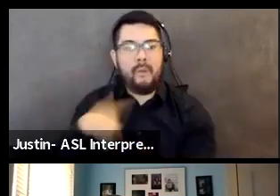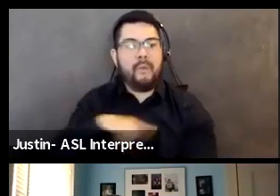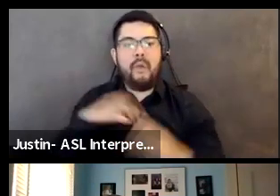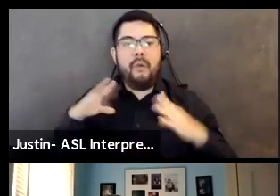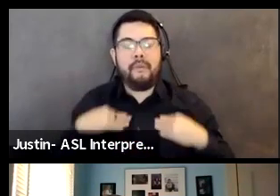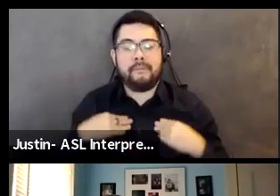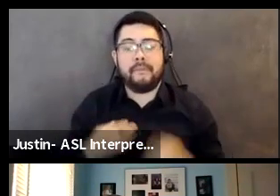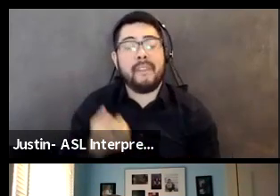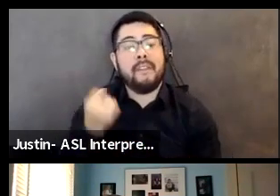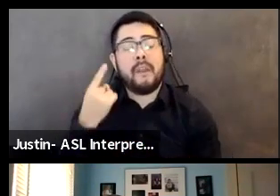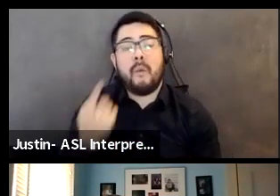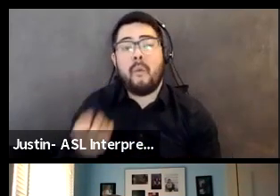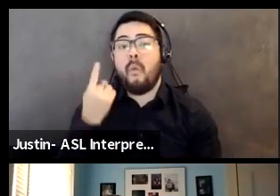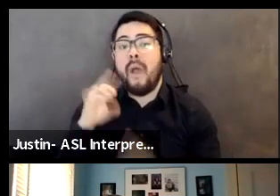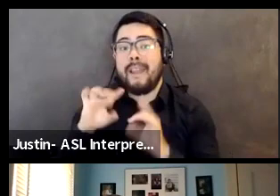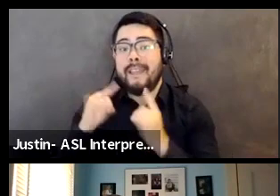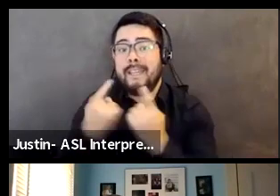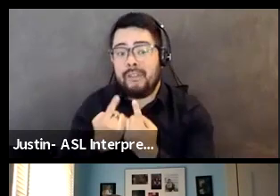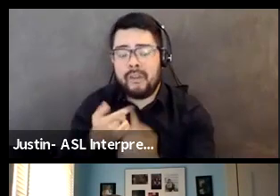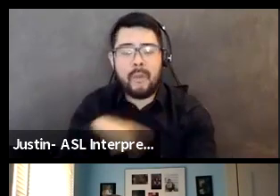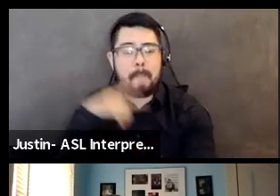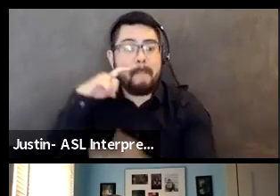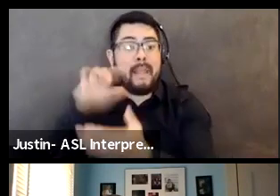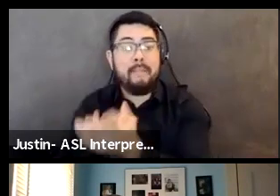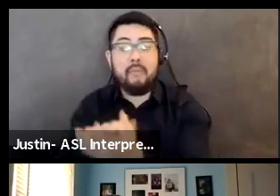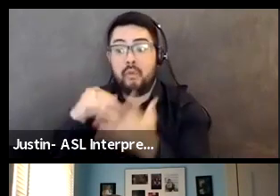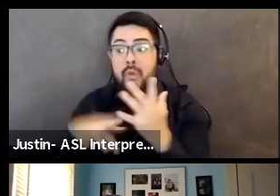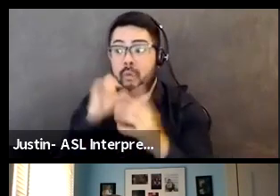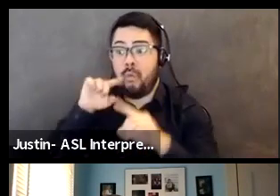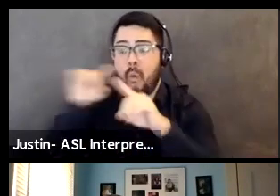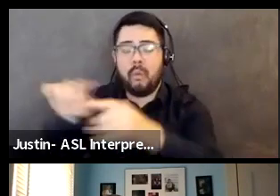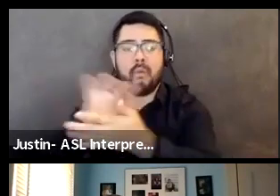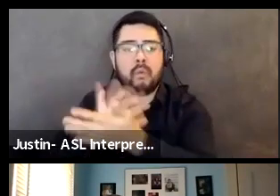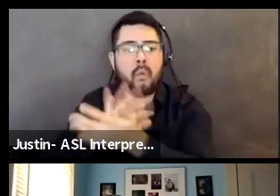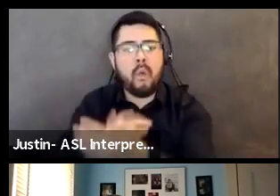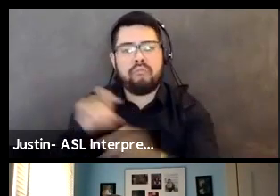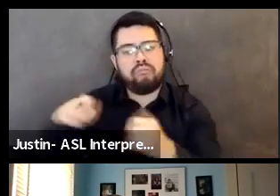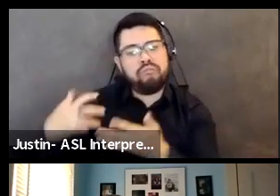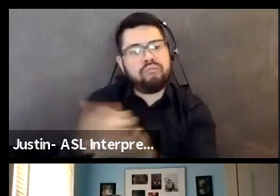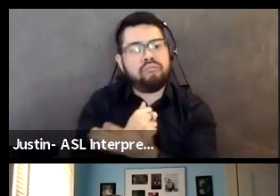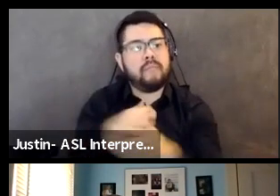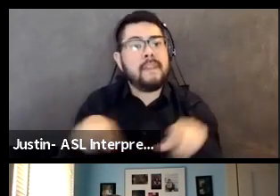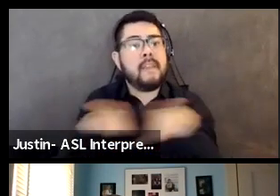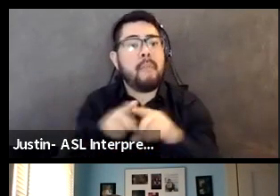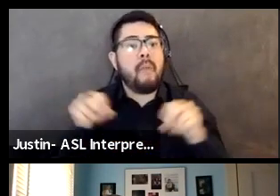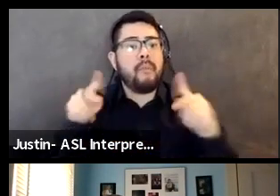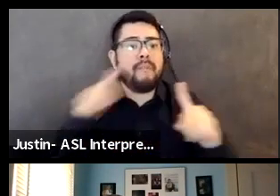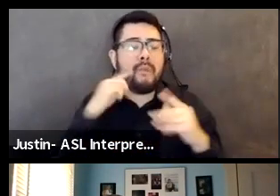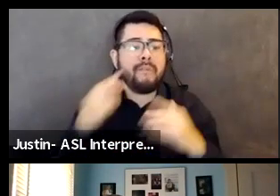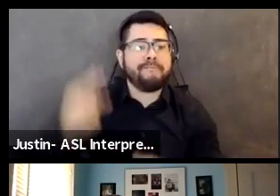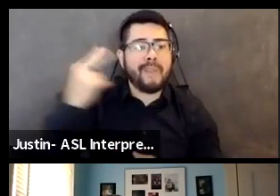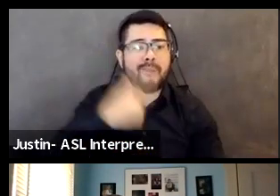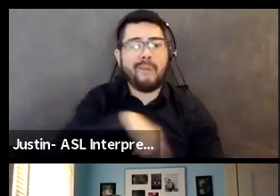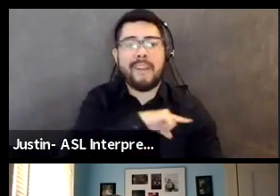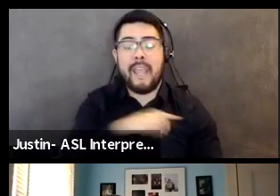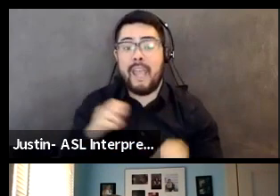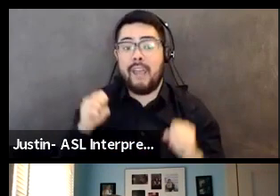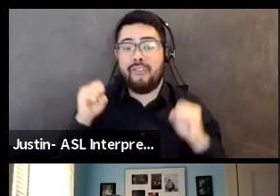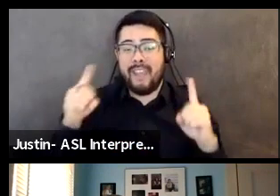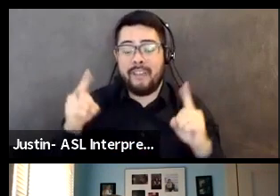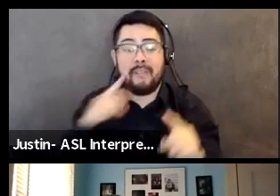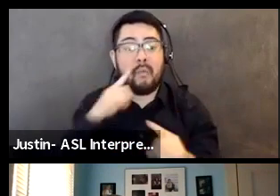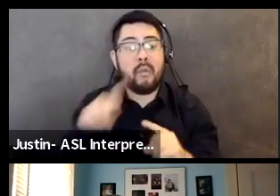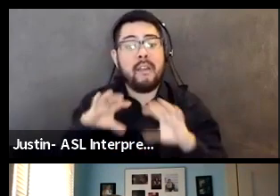district mantra we believe students attending these schools deserve the same opportunity to receive a high quality education in classrooms that are